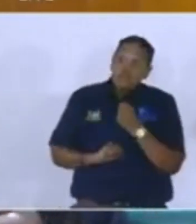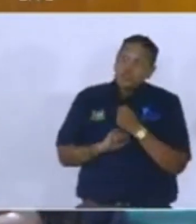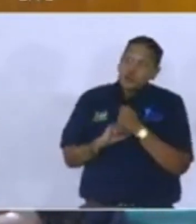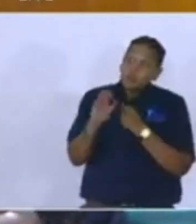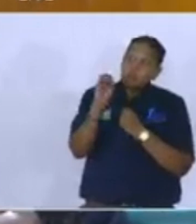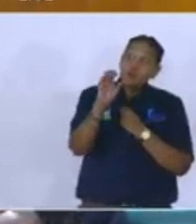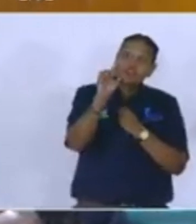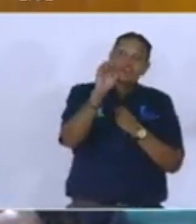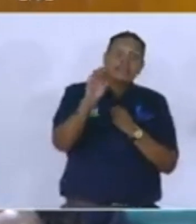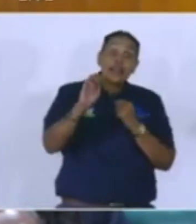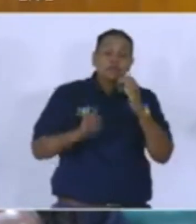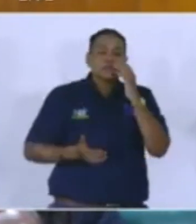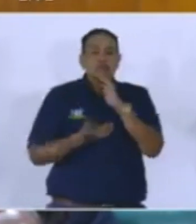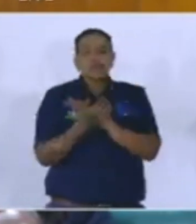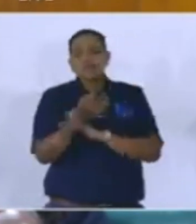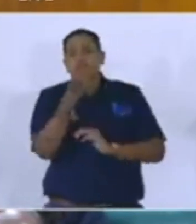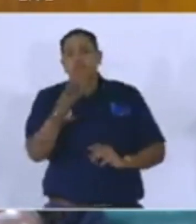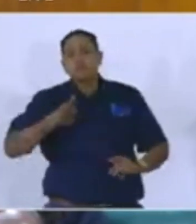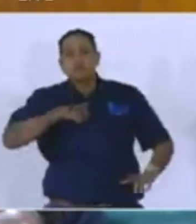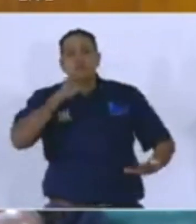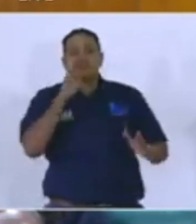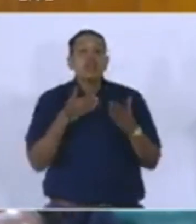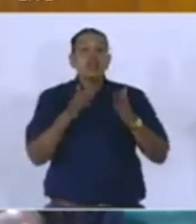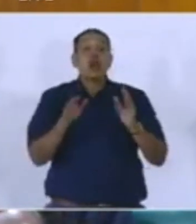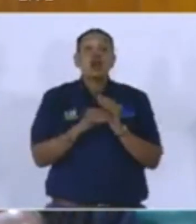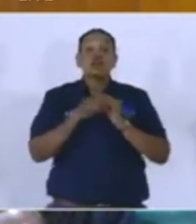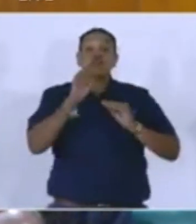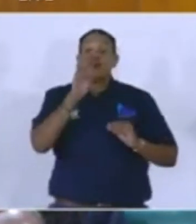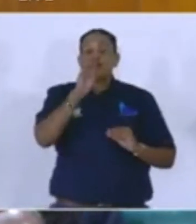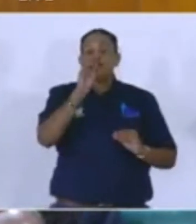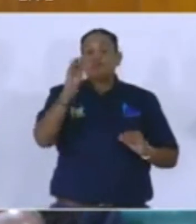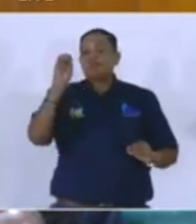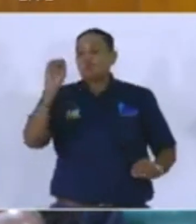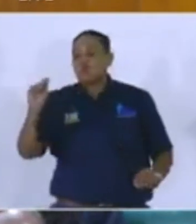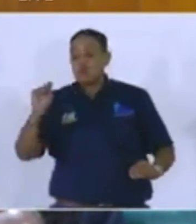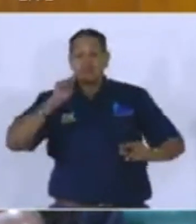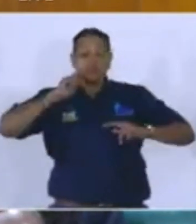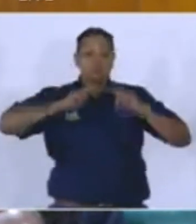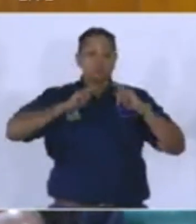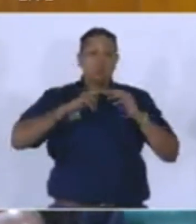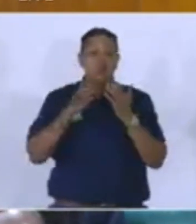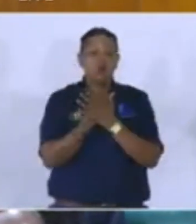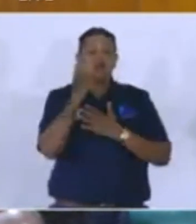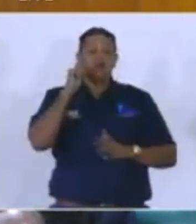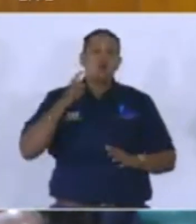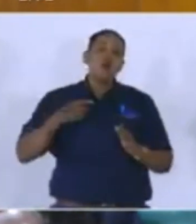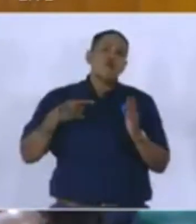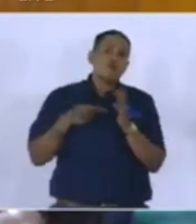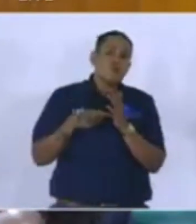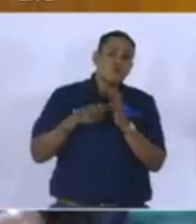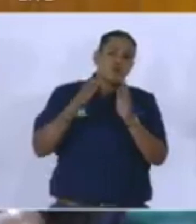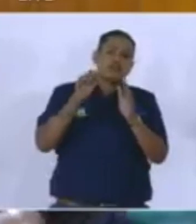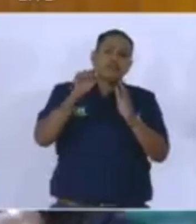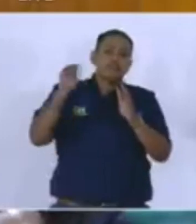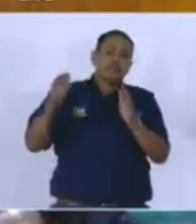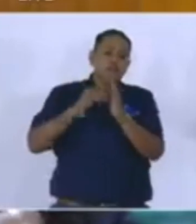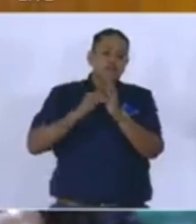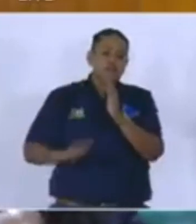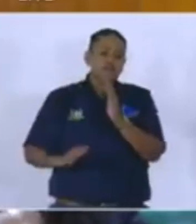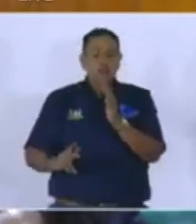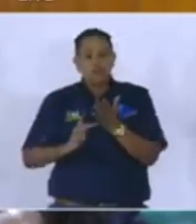STEM talent, we are launching the Boost Building Opportunities for Outstanding STEM Students